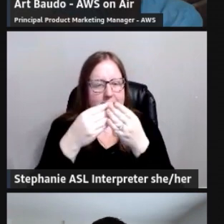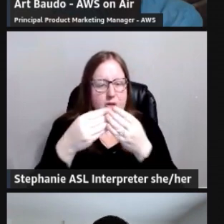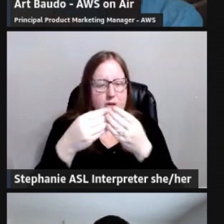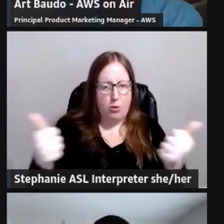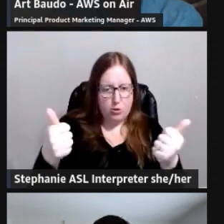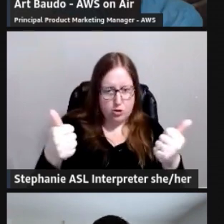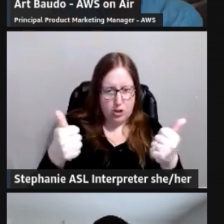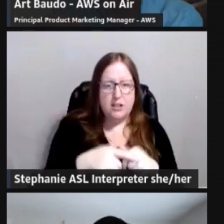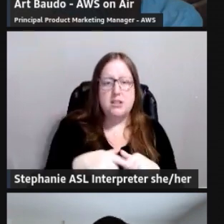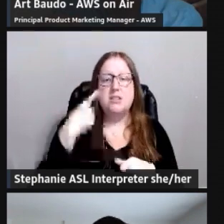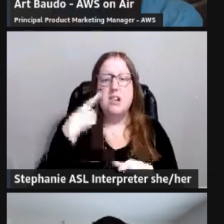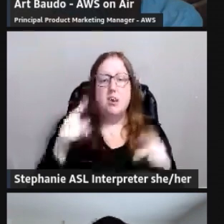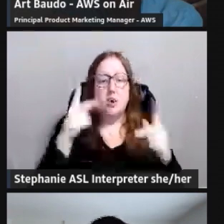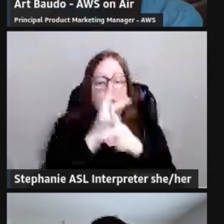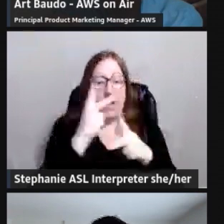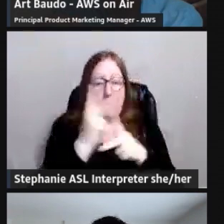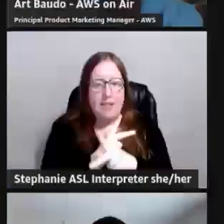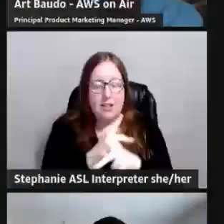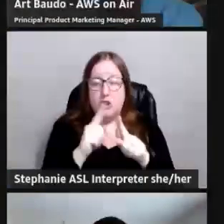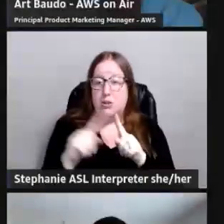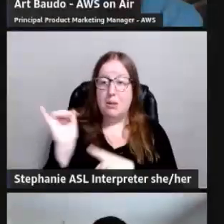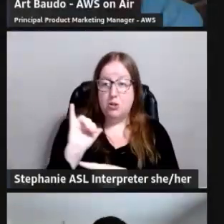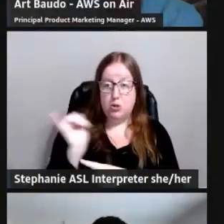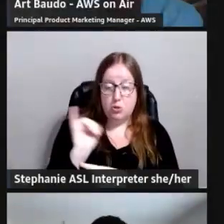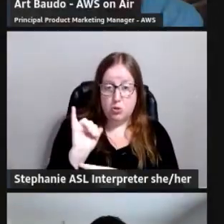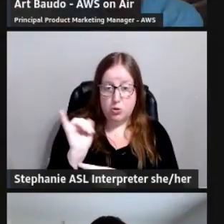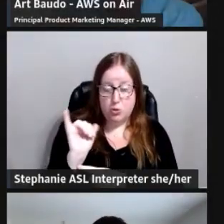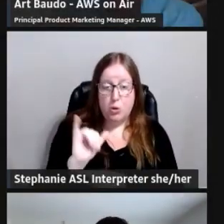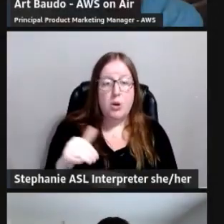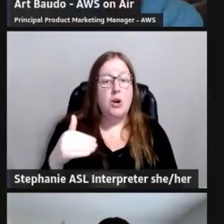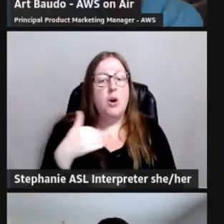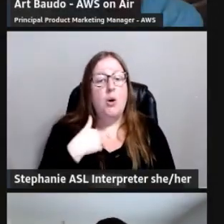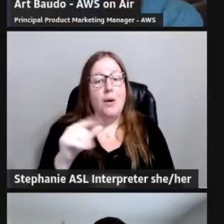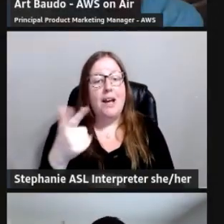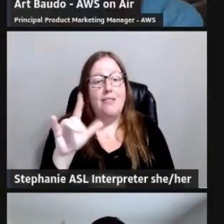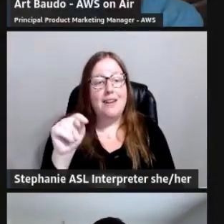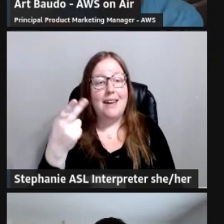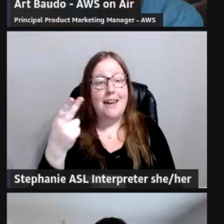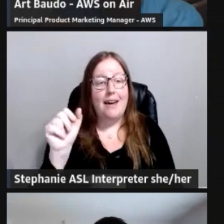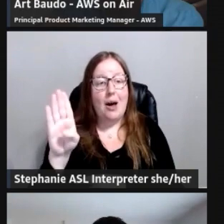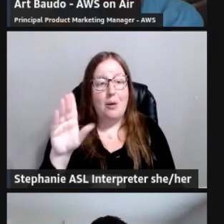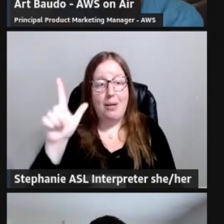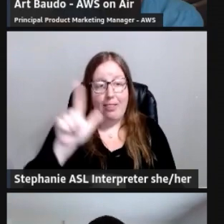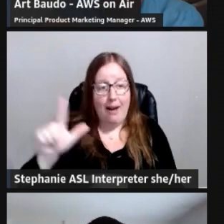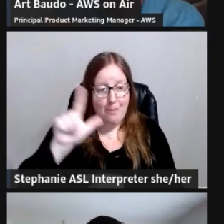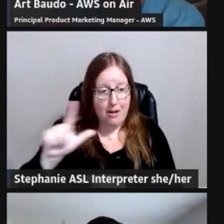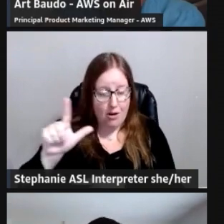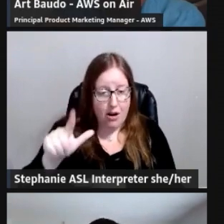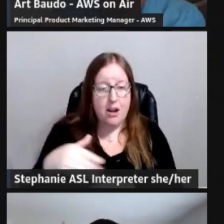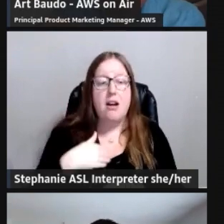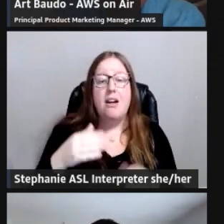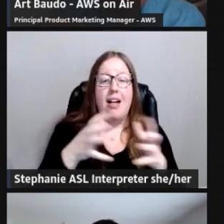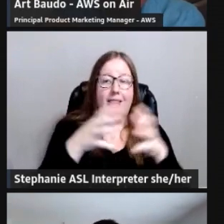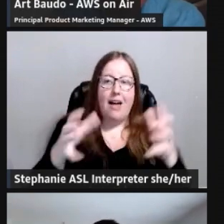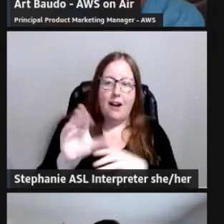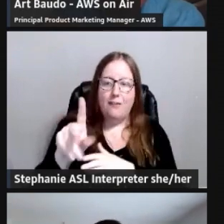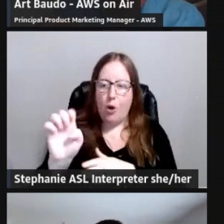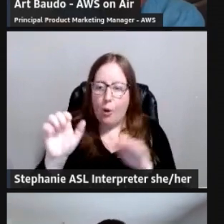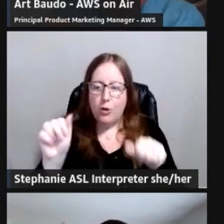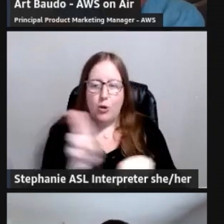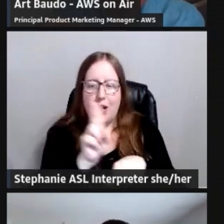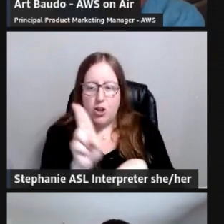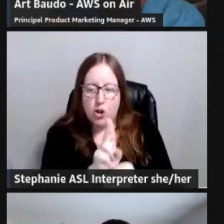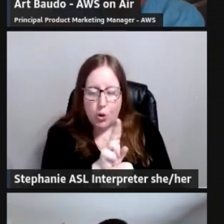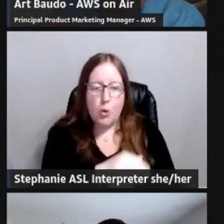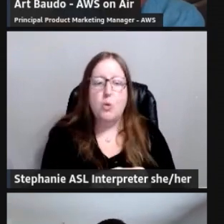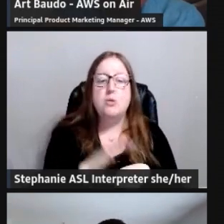of these calculations? But also we have a GitHub library. There's a lot of executable code. So if you are someone